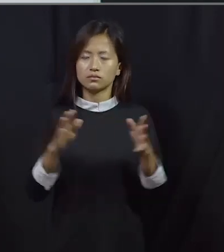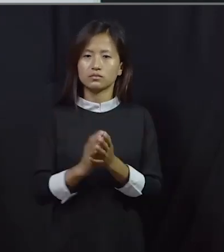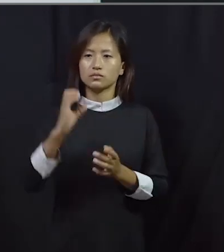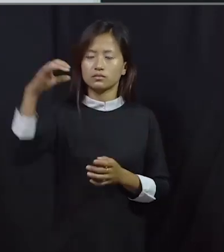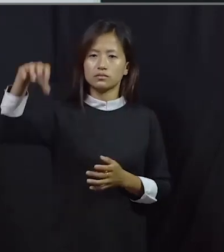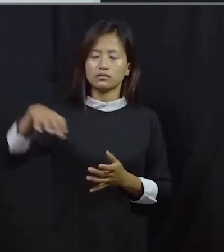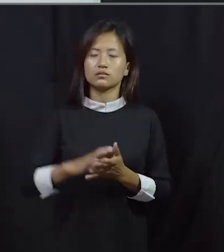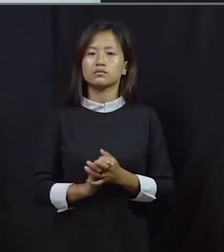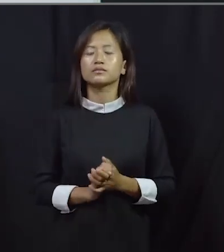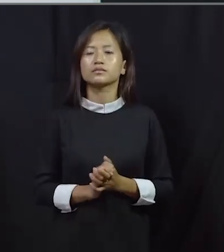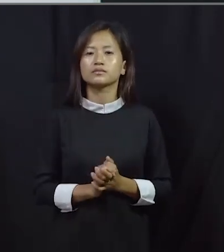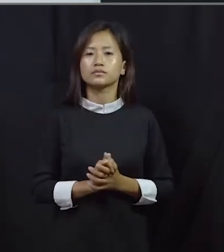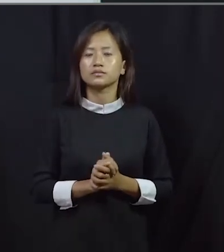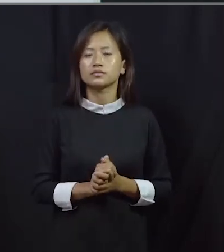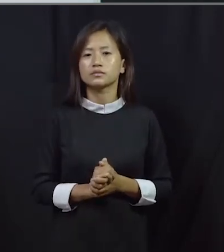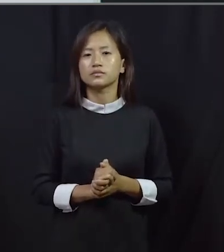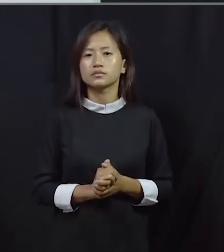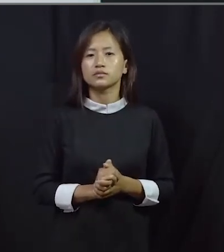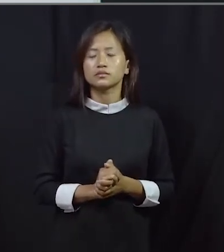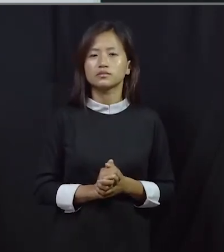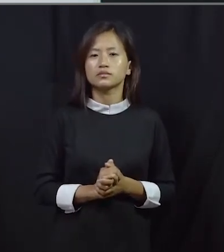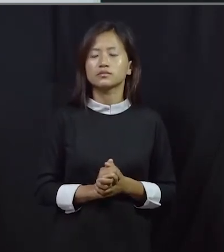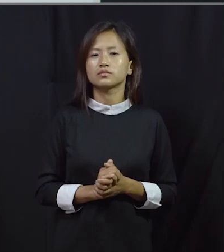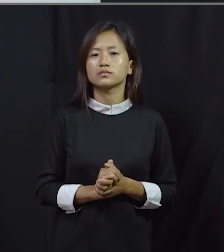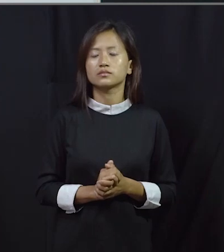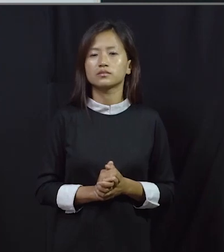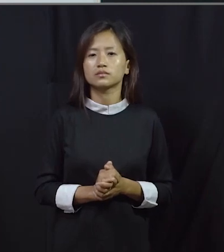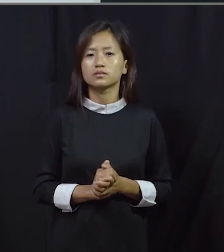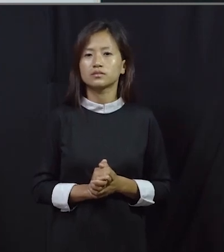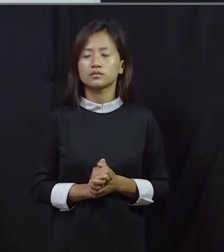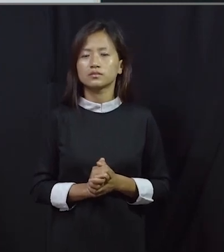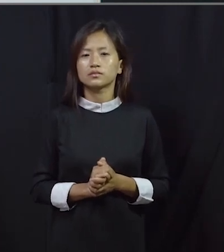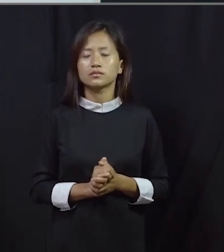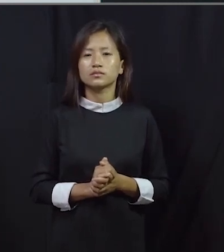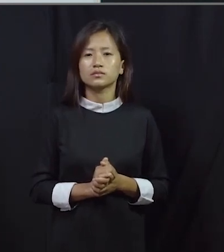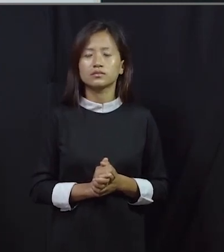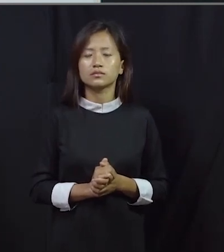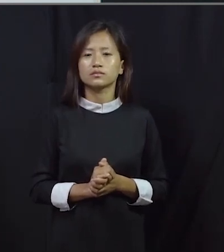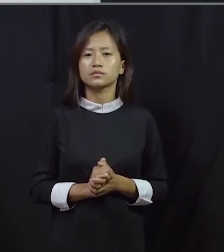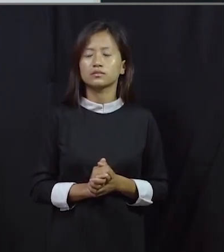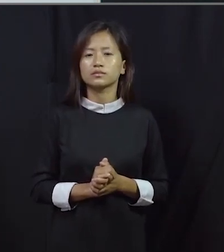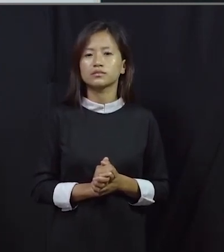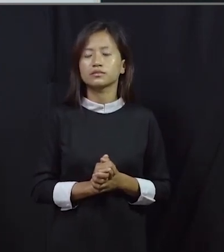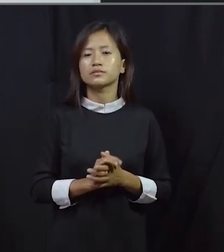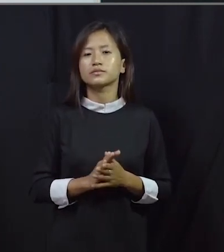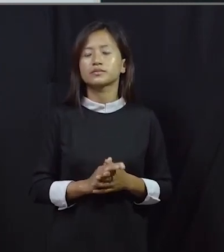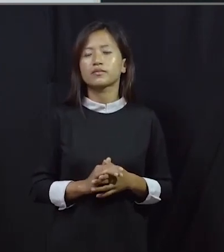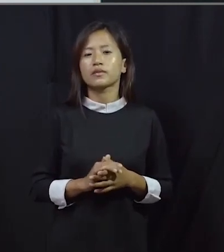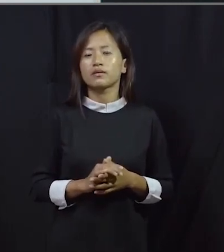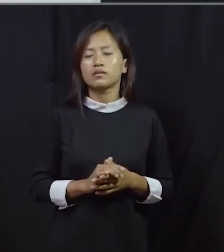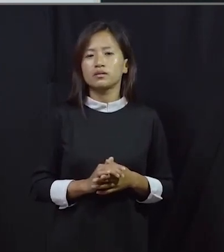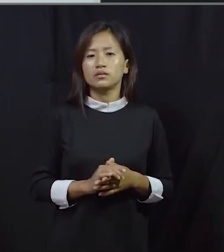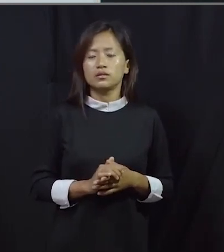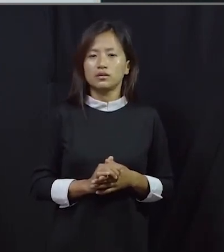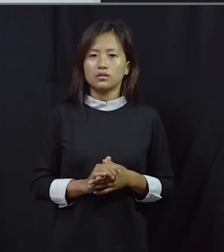times. One is CGS, another one is MKS, and another one is what? FPS. FPS is what? British unit. CGS is what? Using